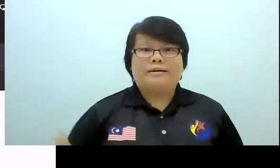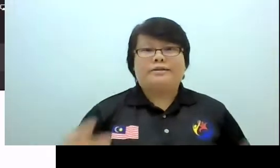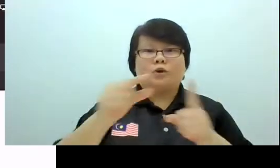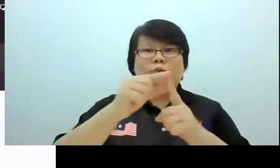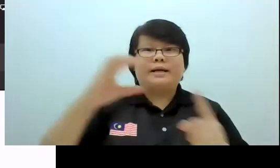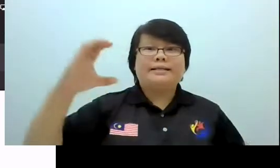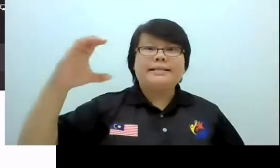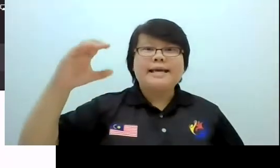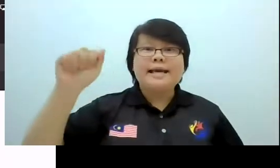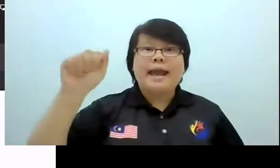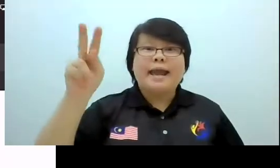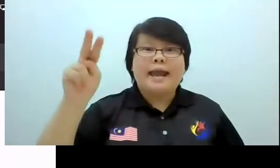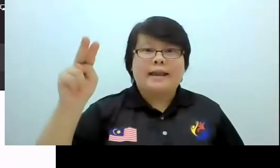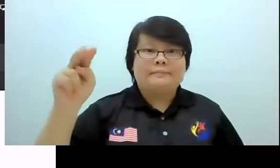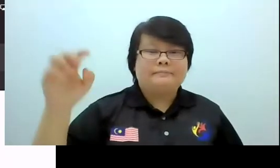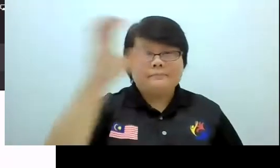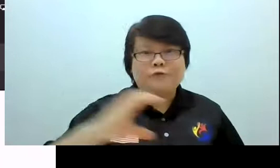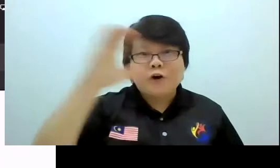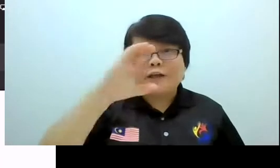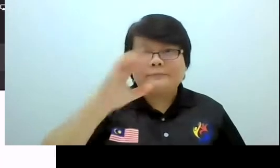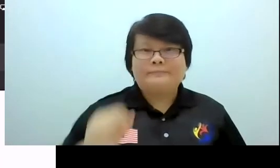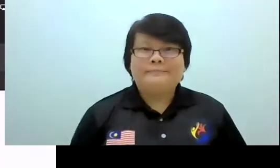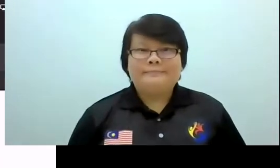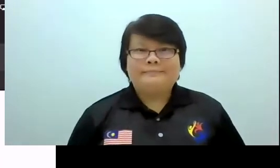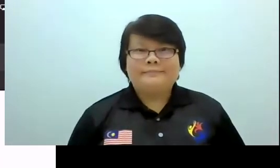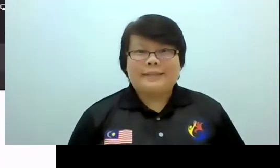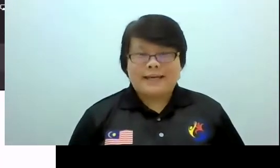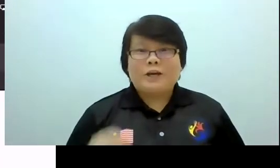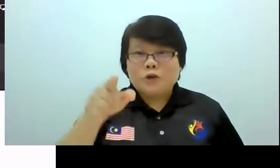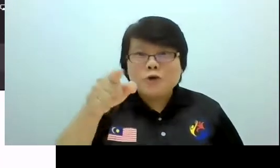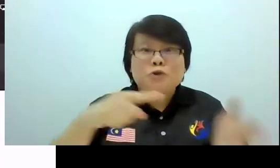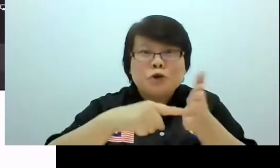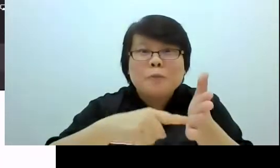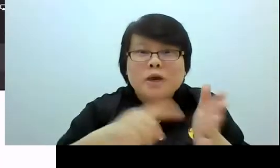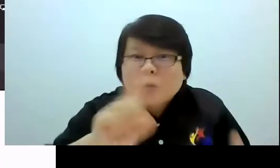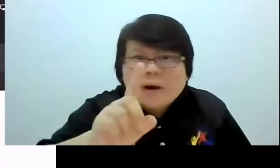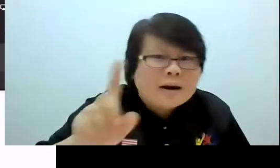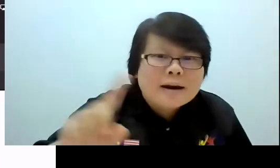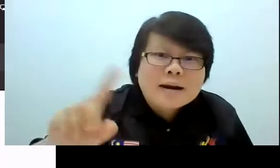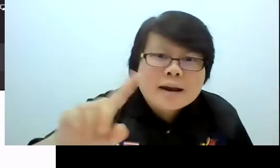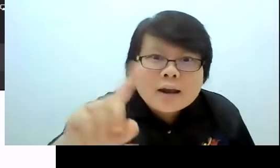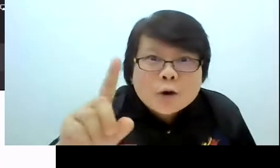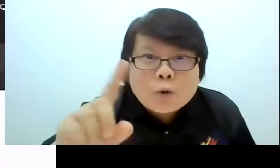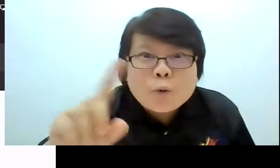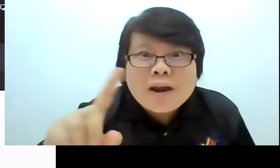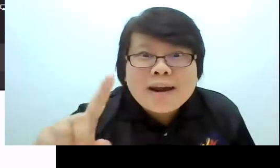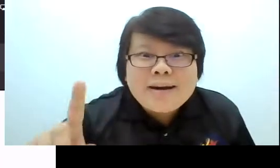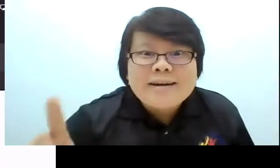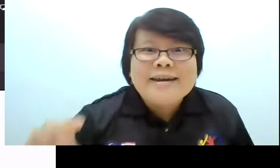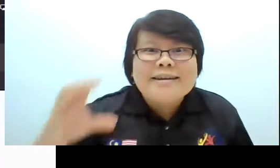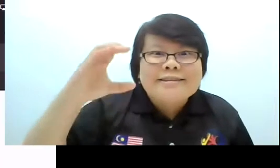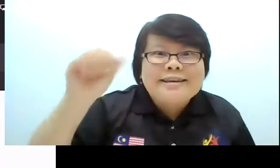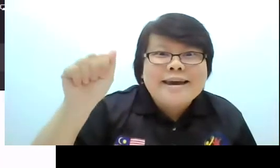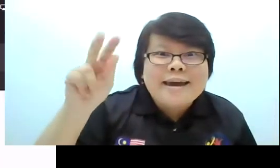Where is the word C-A-N? Fine. Okay, you show me where.